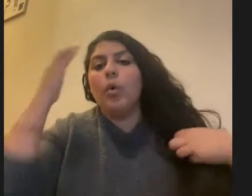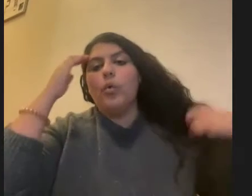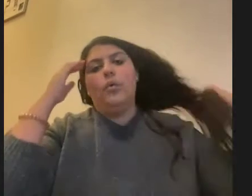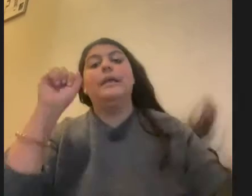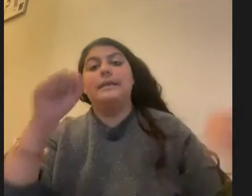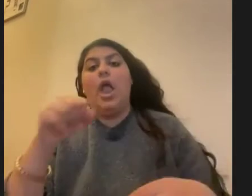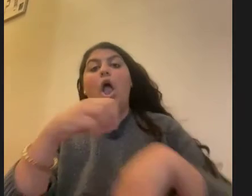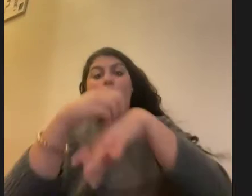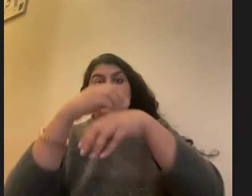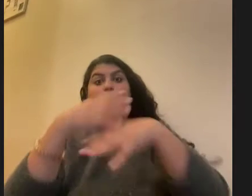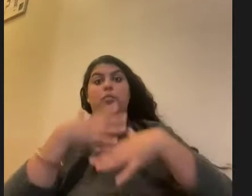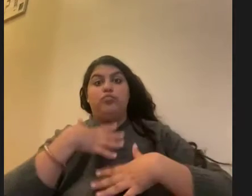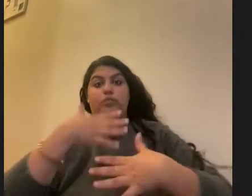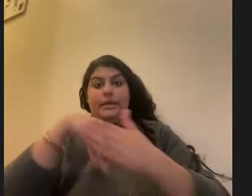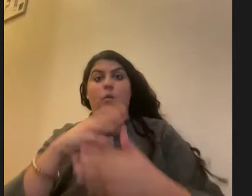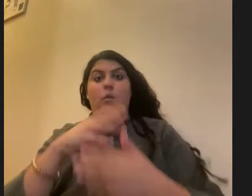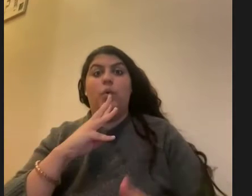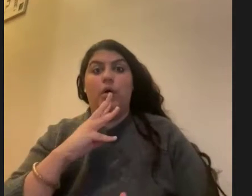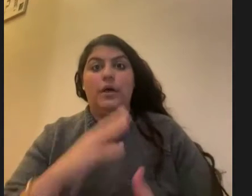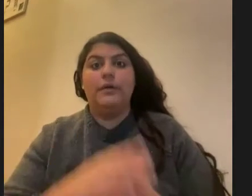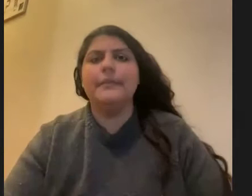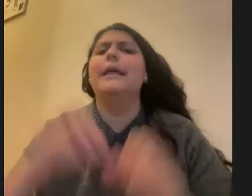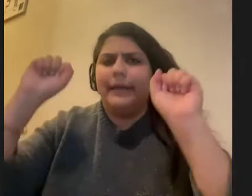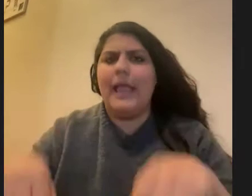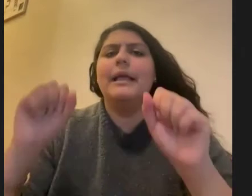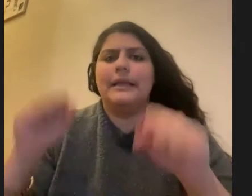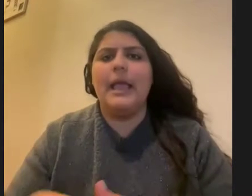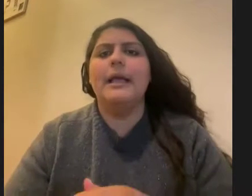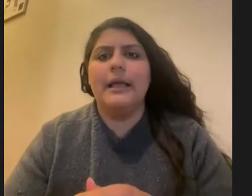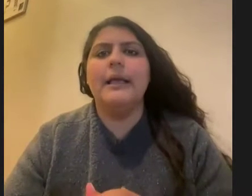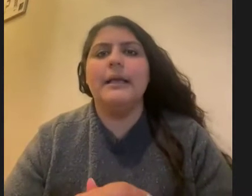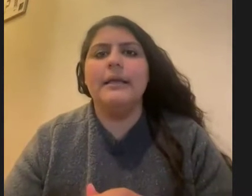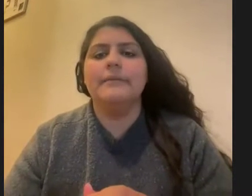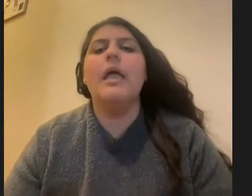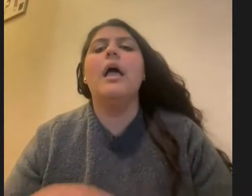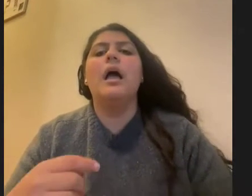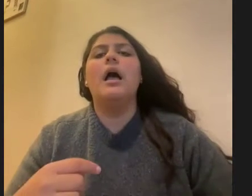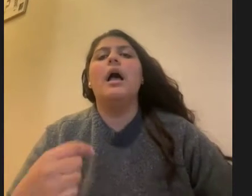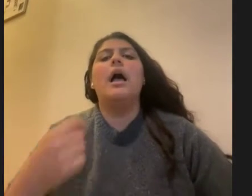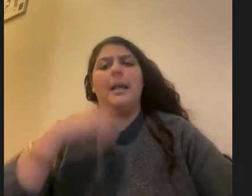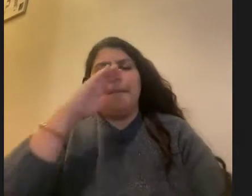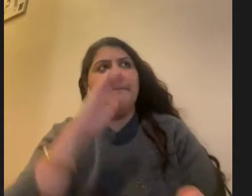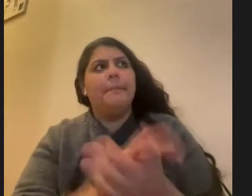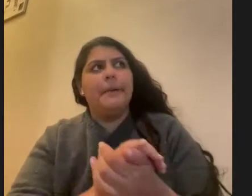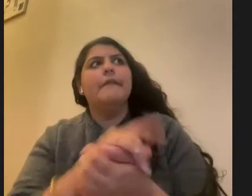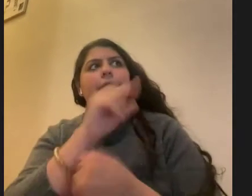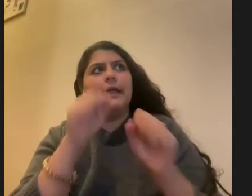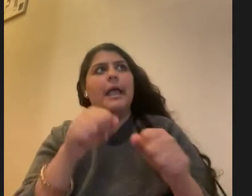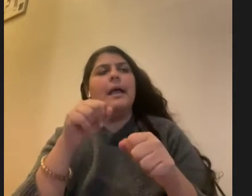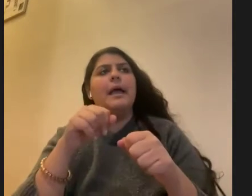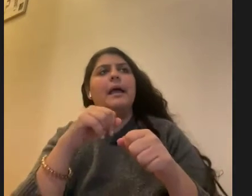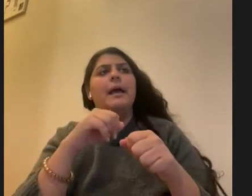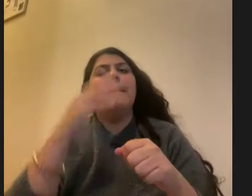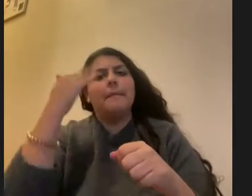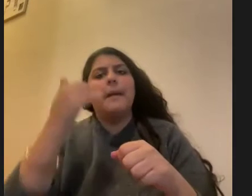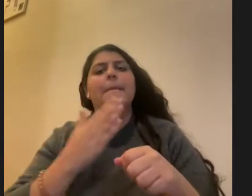out of the water? Yes, they can. We actually, I believe, because my PI has,